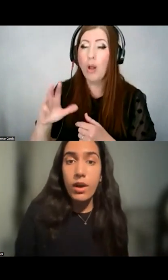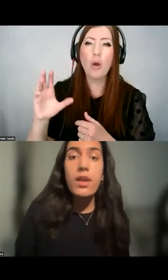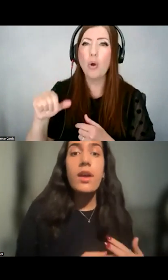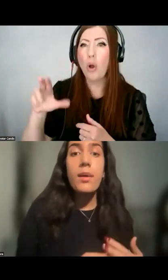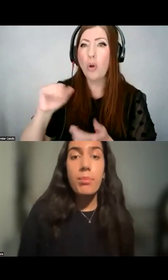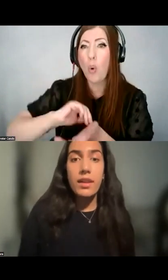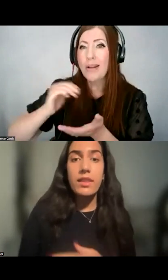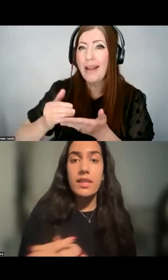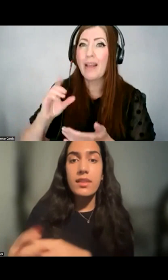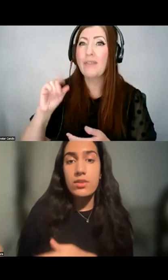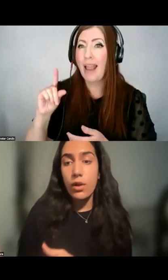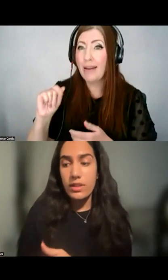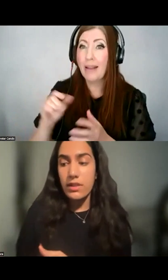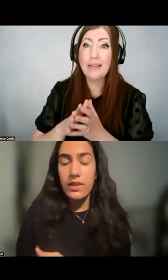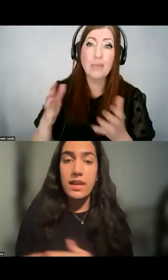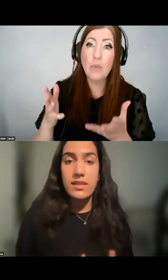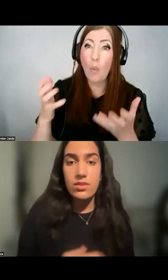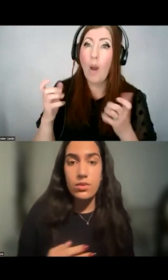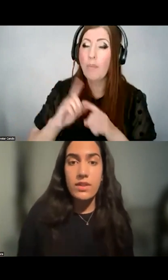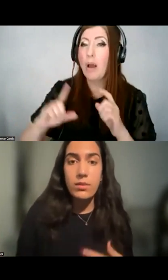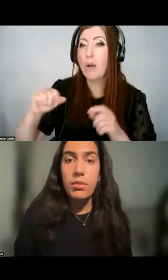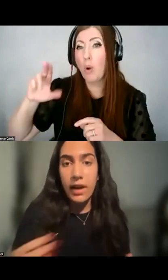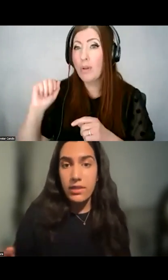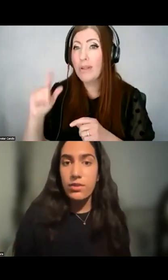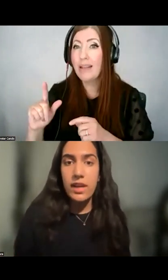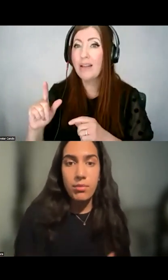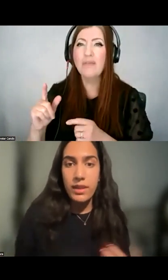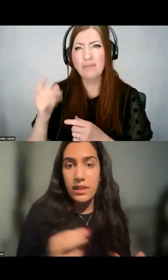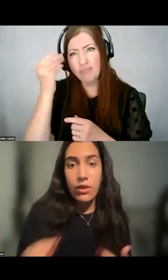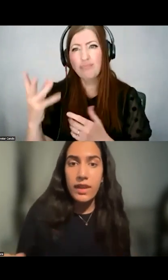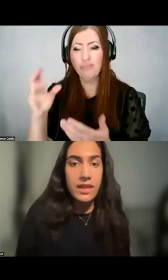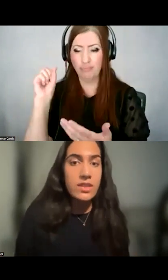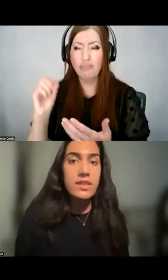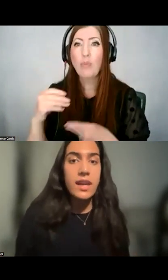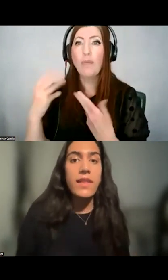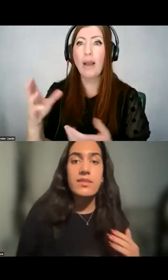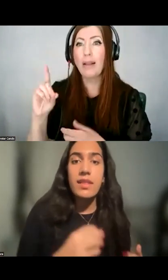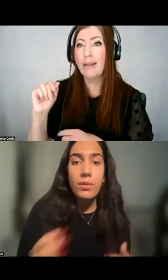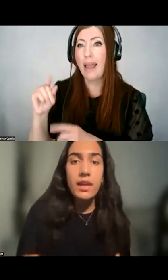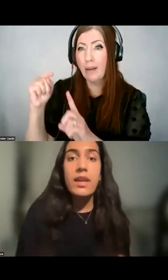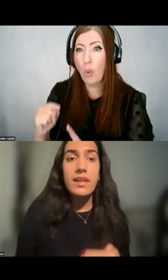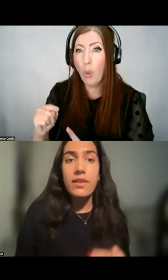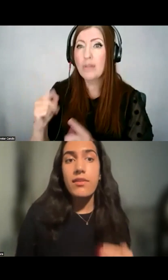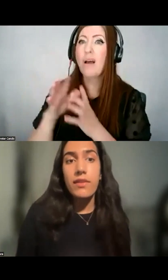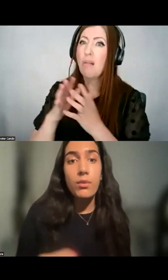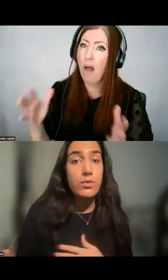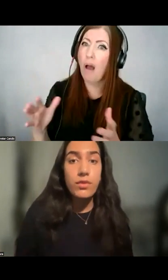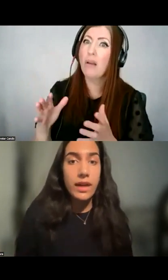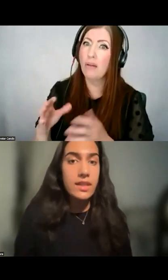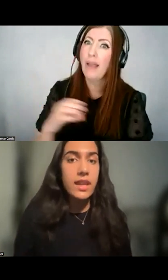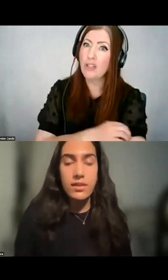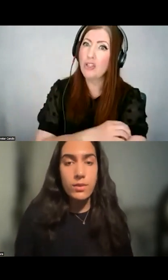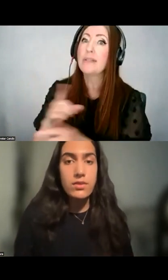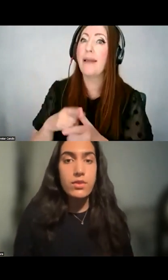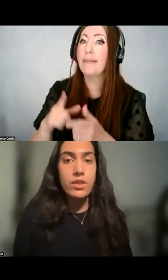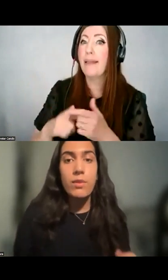as we want, but these qualitative insights, these stories, are what provide those data points a lot of agency. And that's something that we definitely felt was